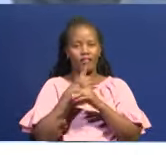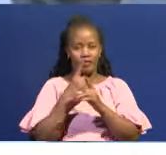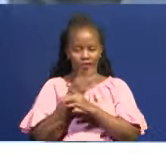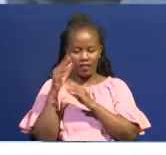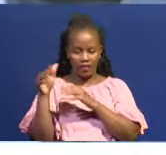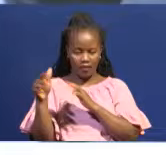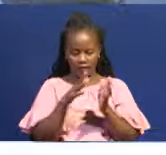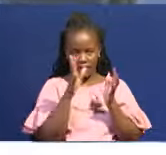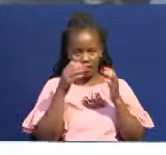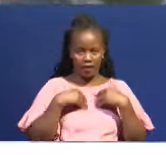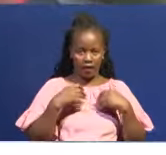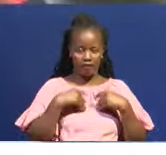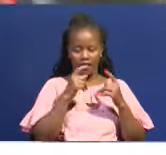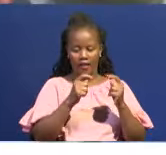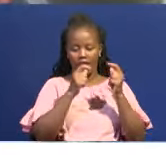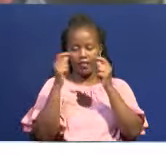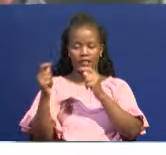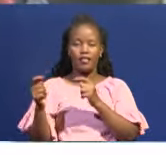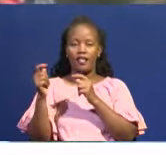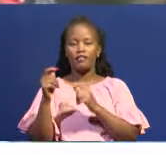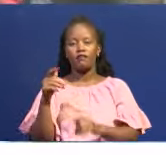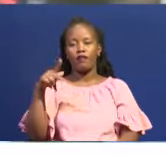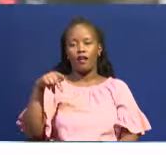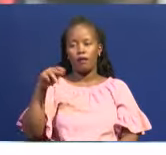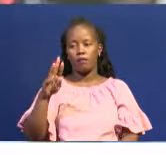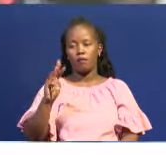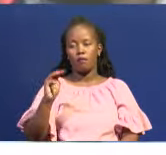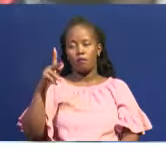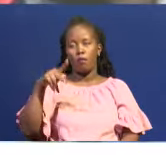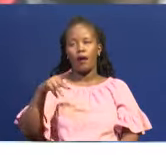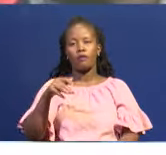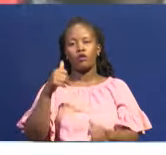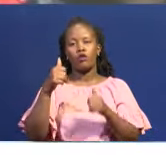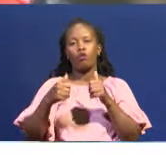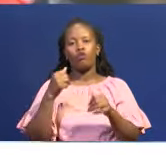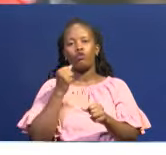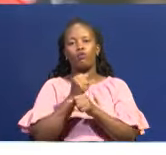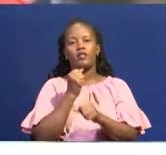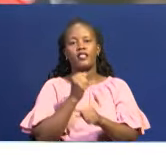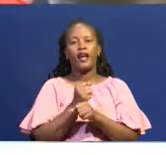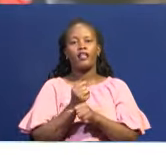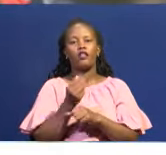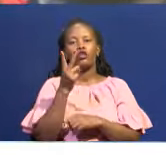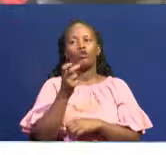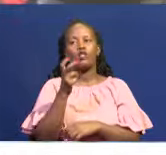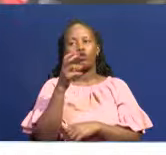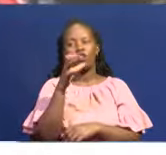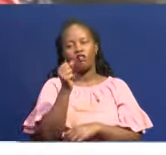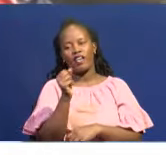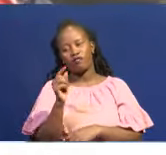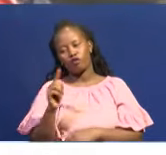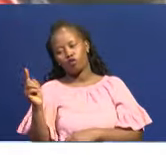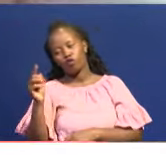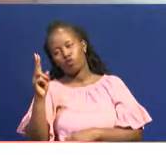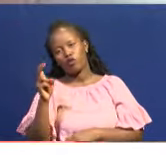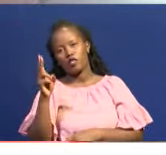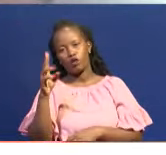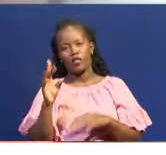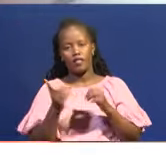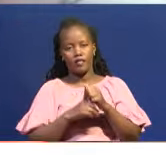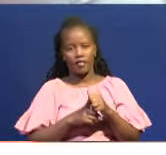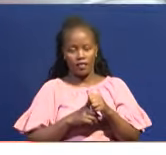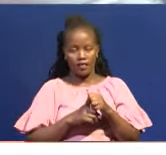providing transfer pumps, which are also perhaps will be done in 2025, 2026 financial year or thereafter.